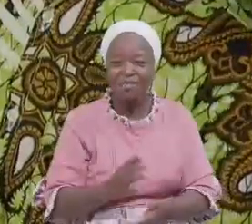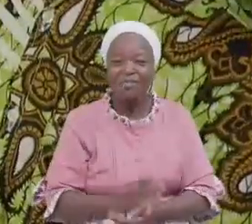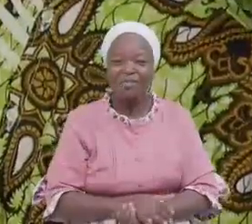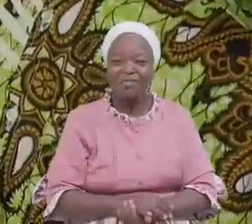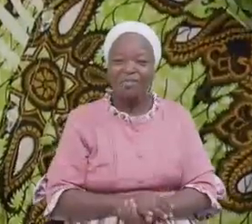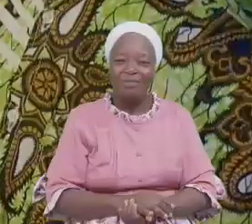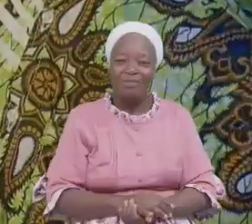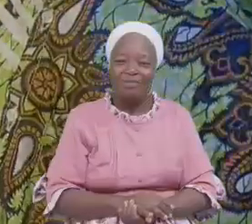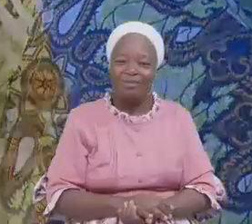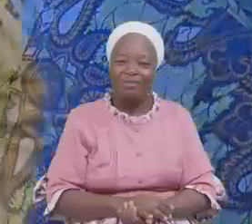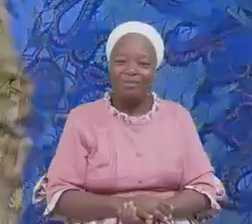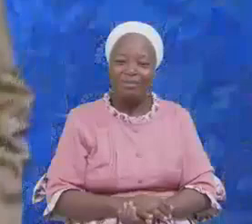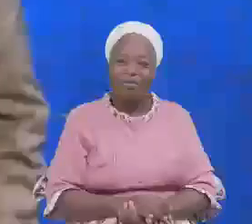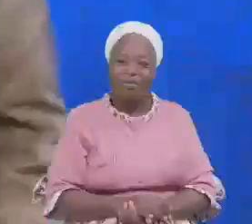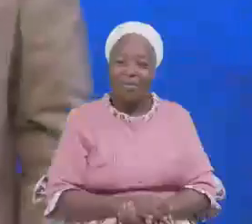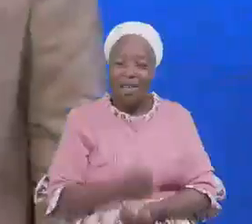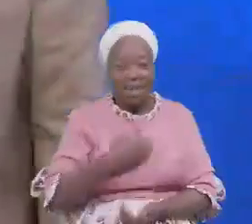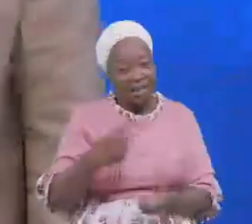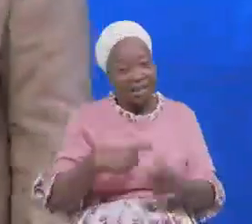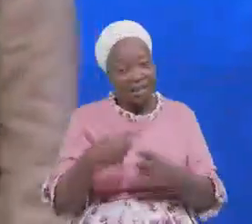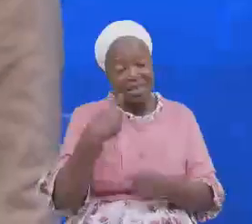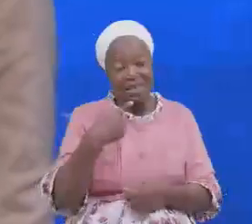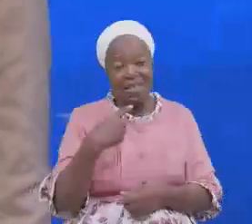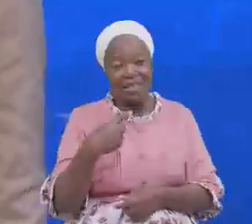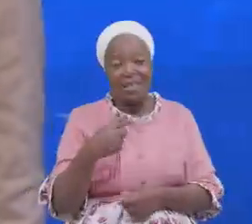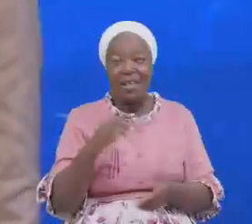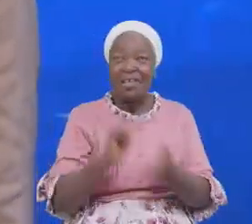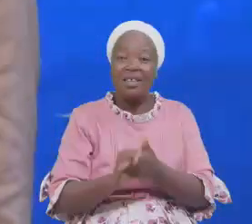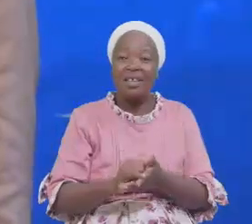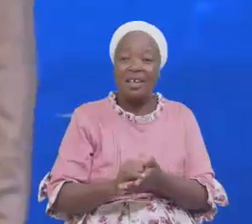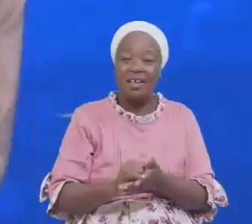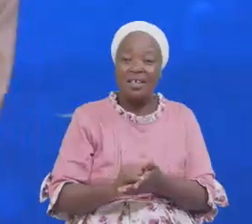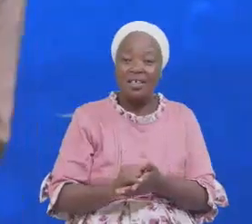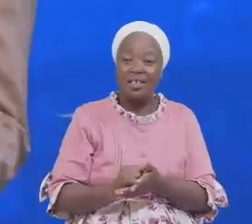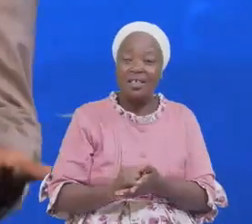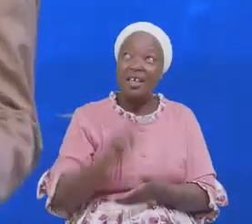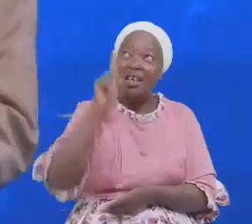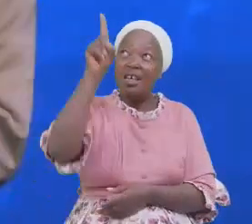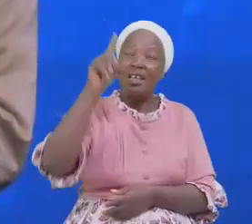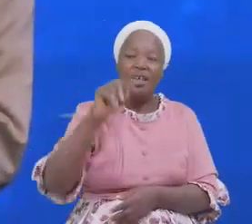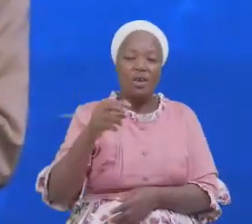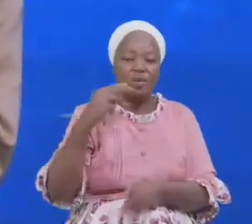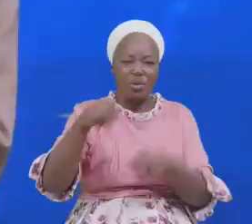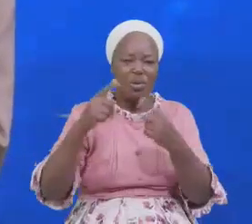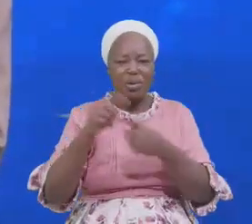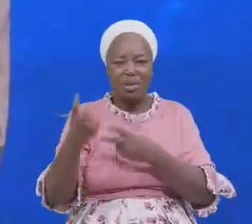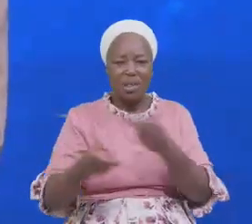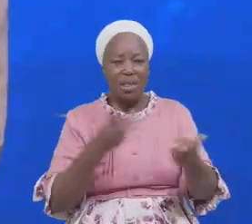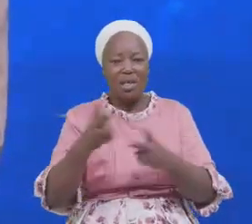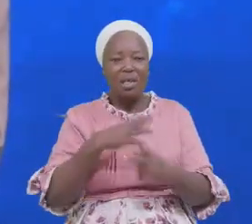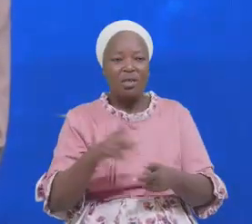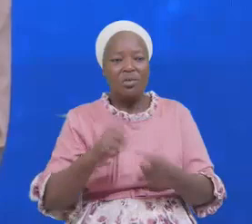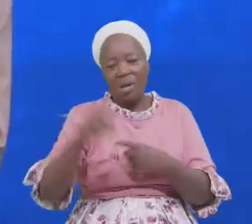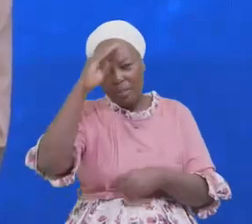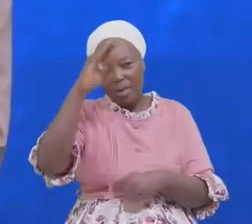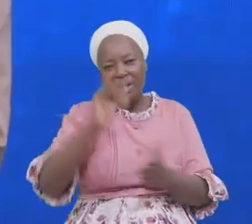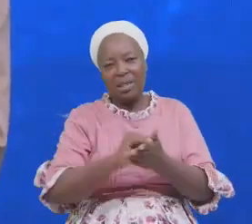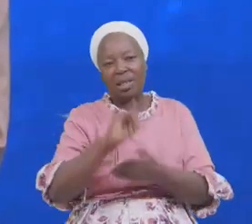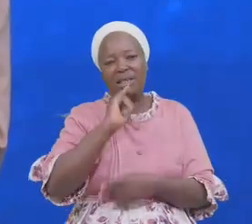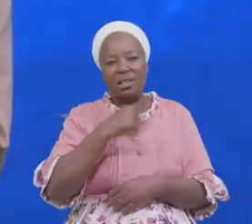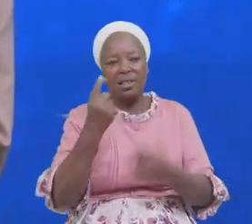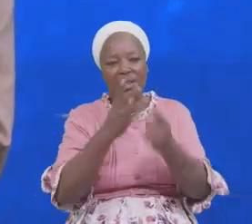And it says that he was gone to be guest to a man that is a sinner.